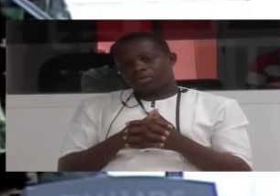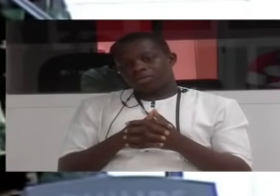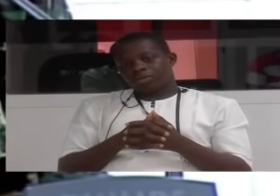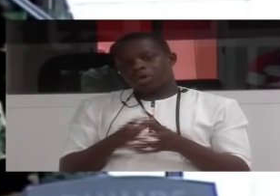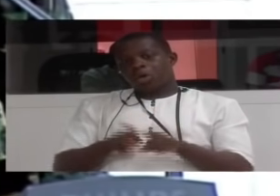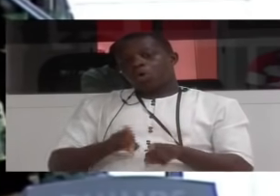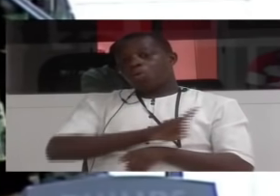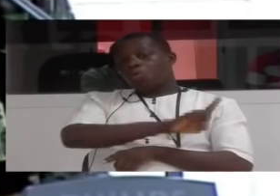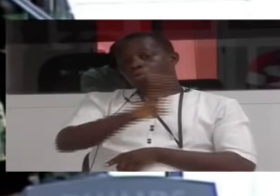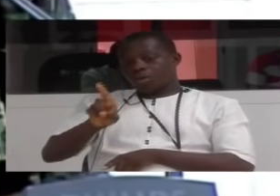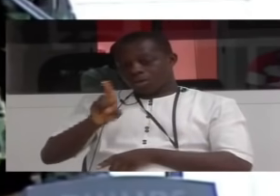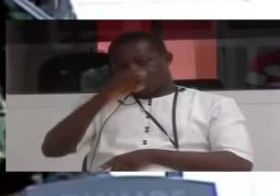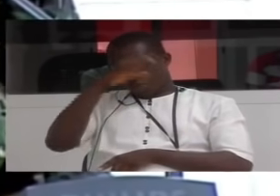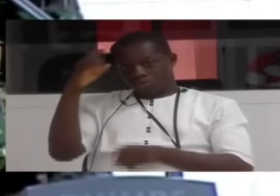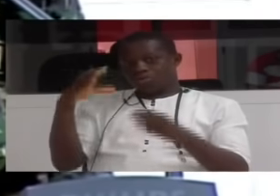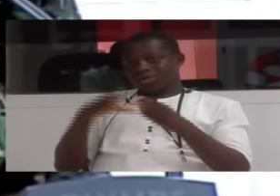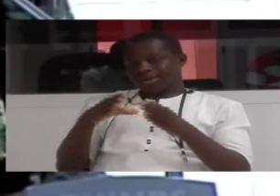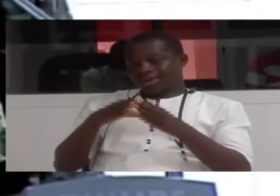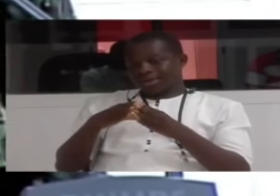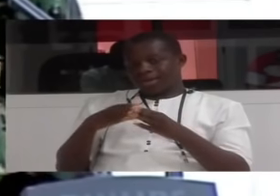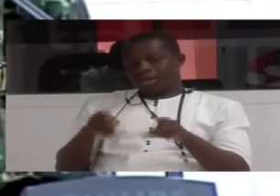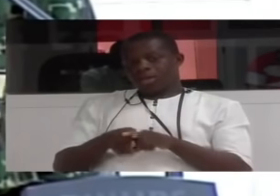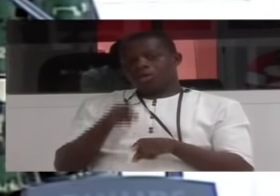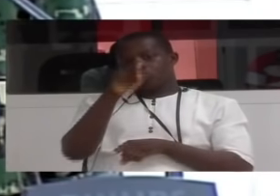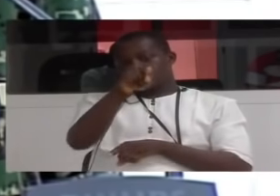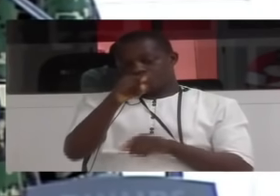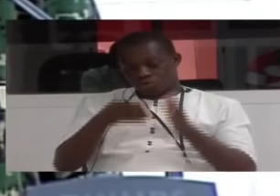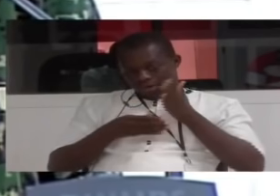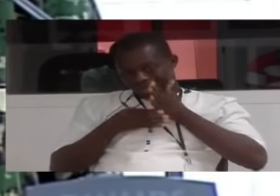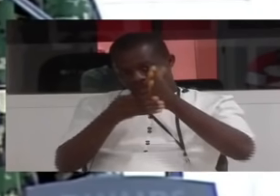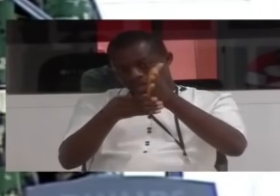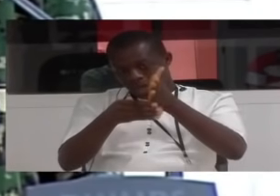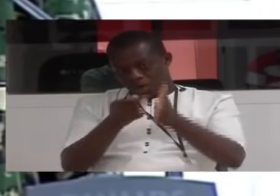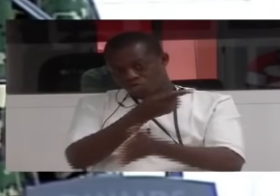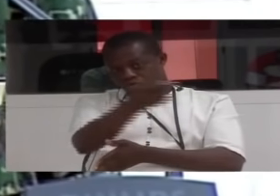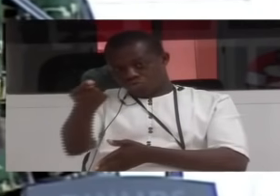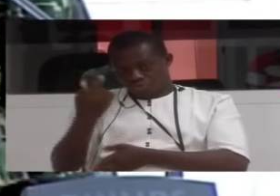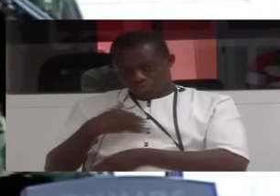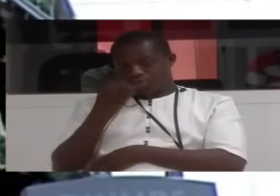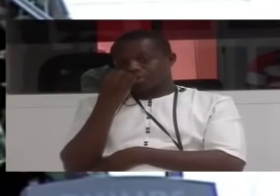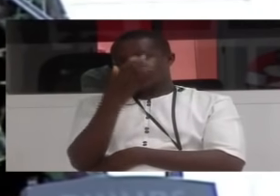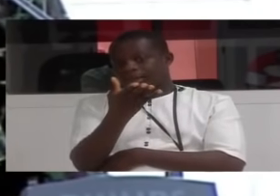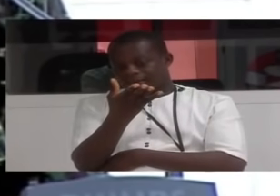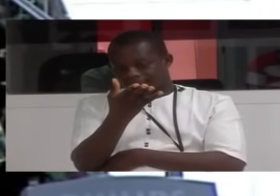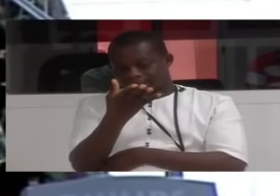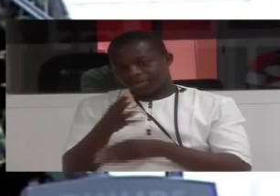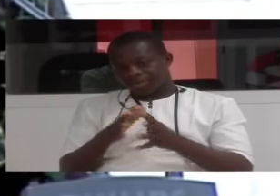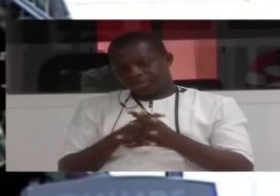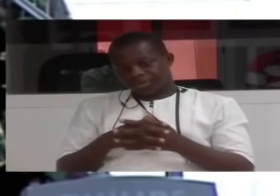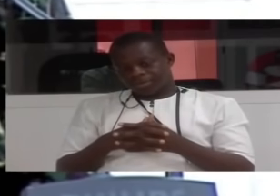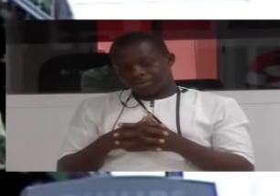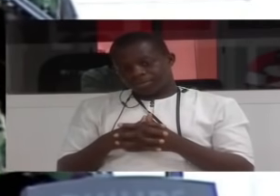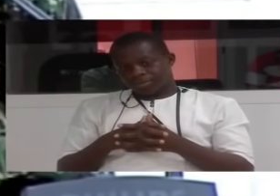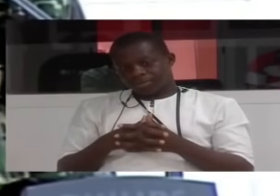Ndolebe do kuola. We are the ones that are working. Al dolem nyadon kuoli andu alko. You are the leaders, and you said